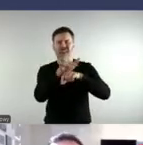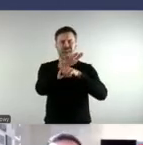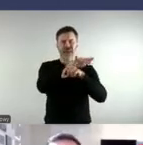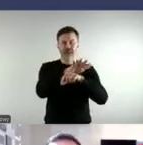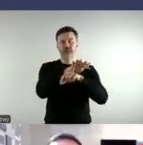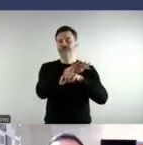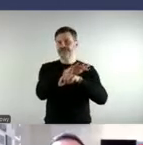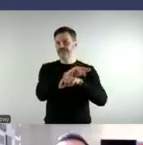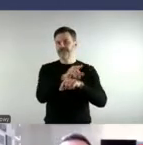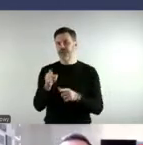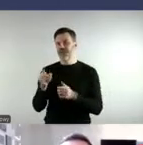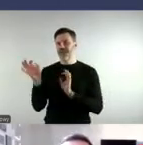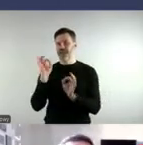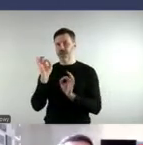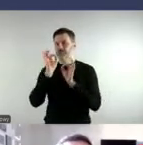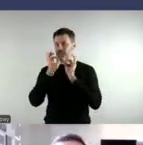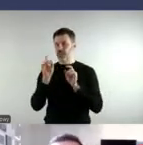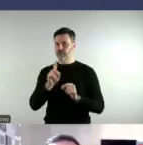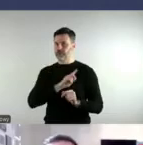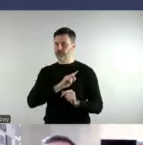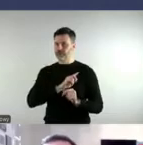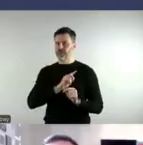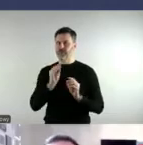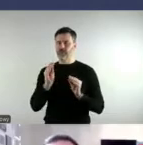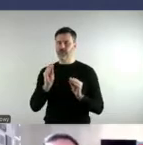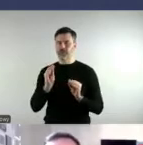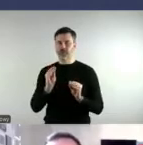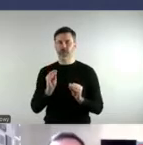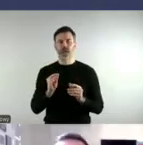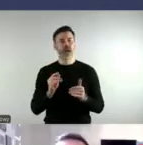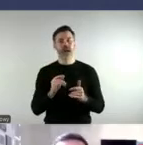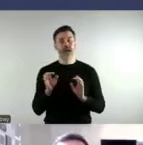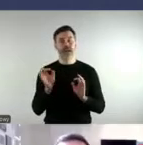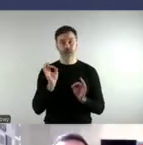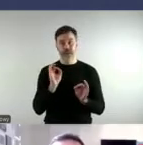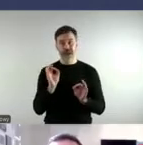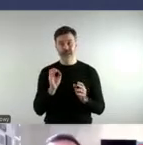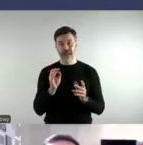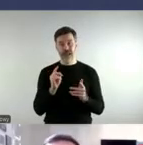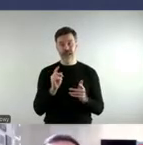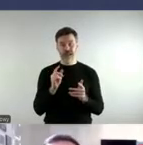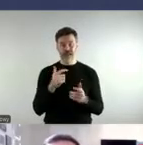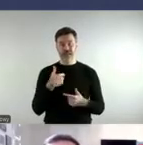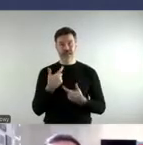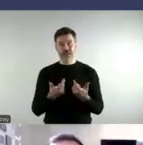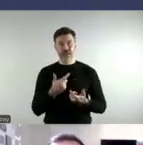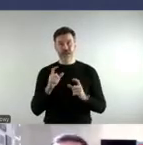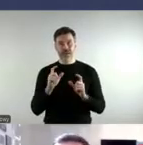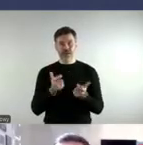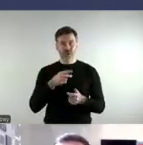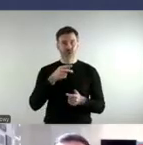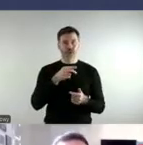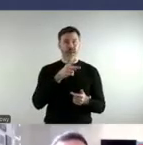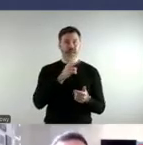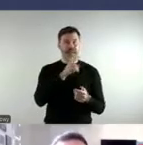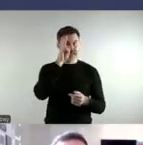because such residents know what the facts are. So we do not double the information. So if